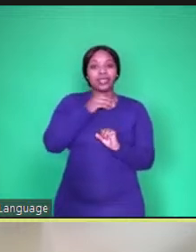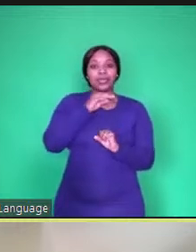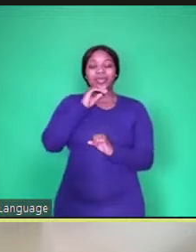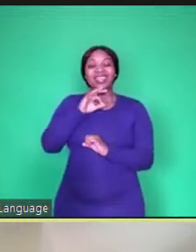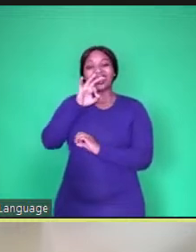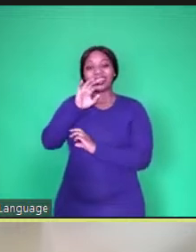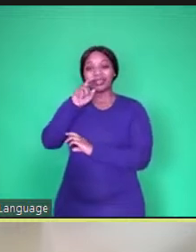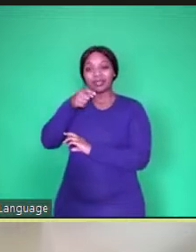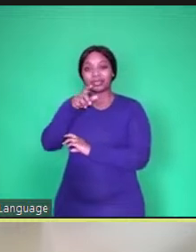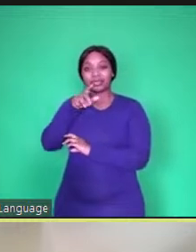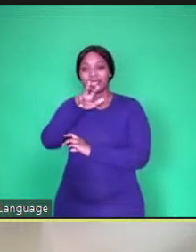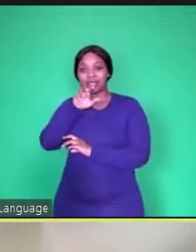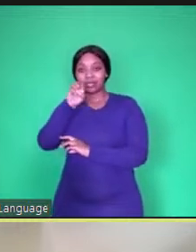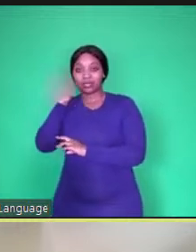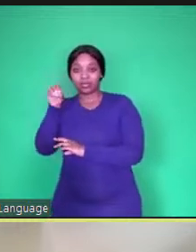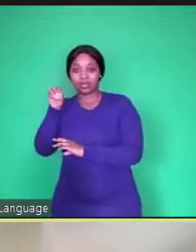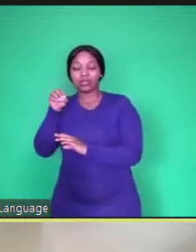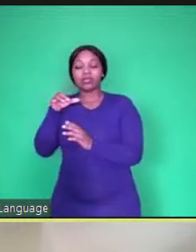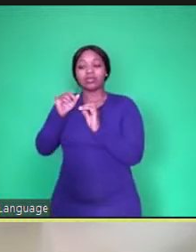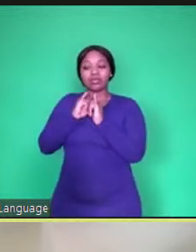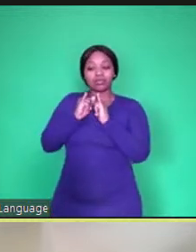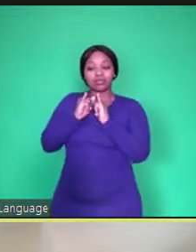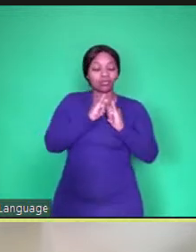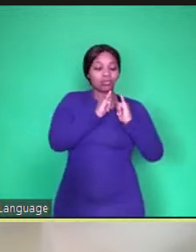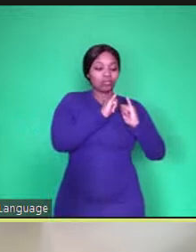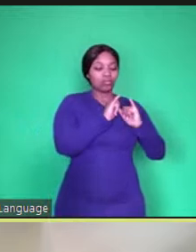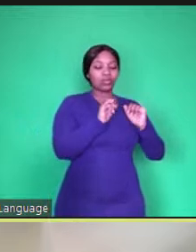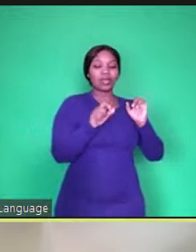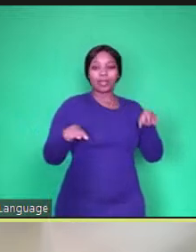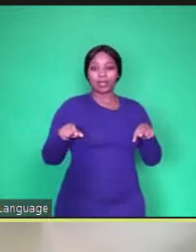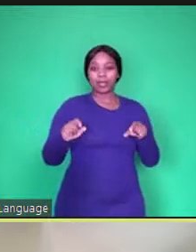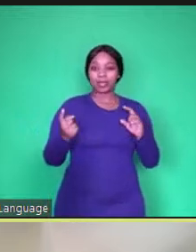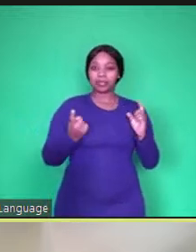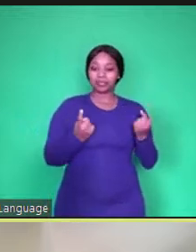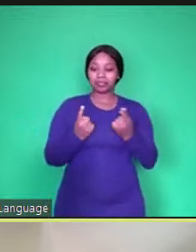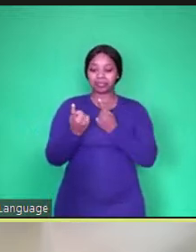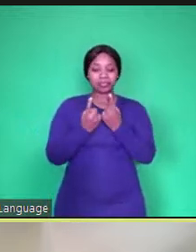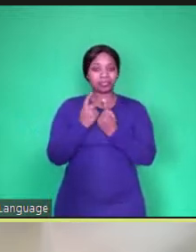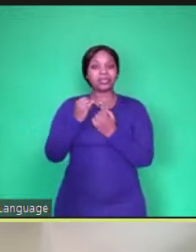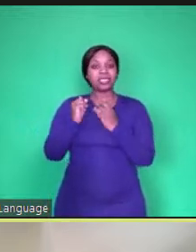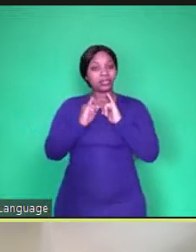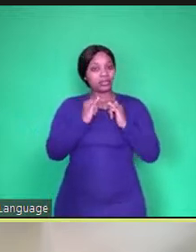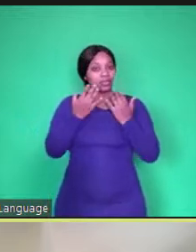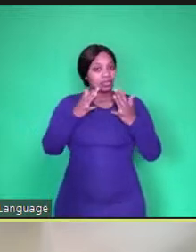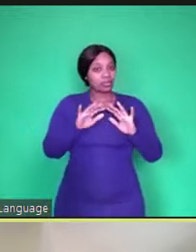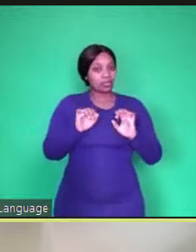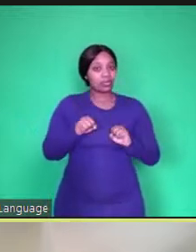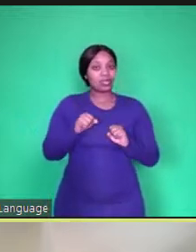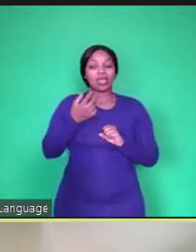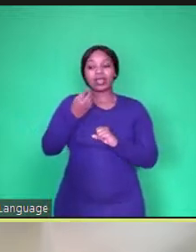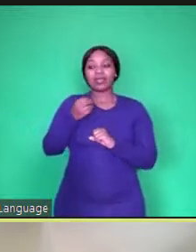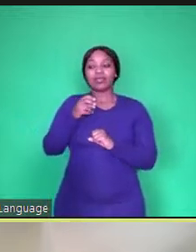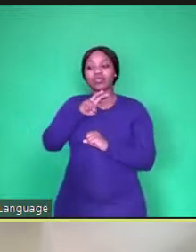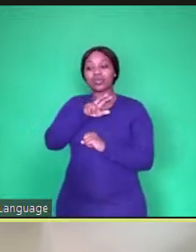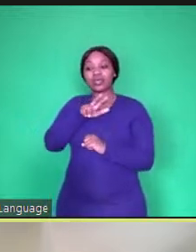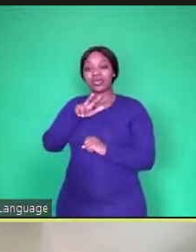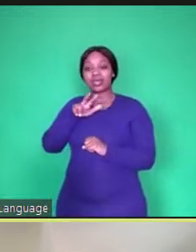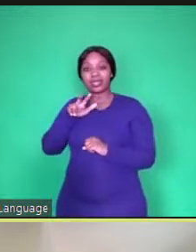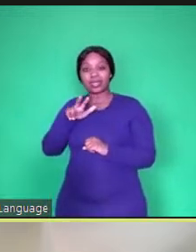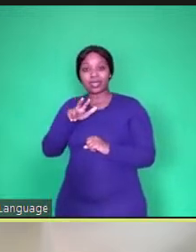we were able to interview 3,013. In wave 2, we were able to interview 28, and then in wave 3, we were able to